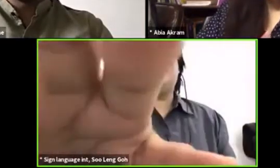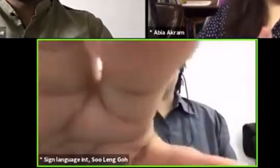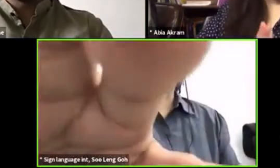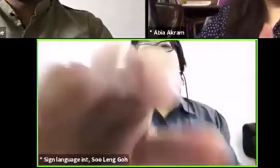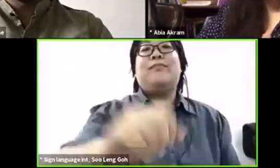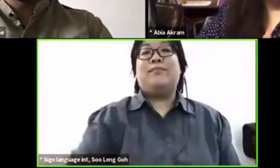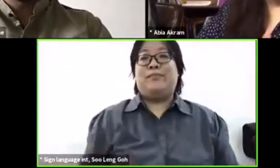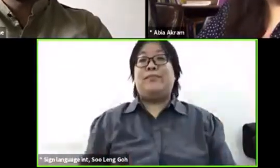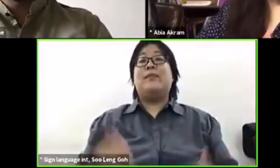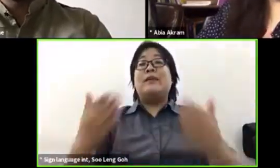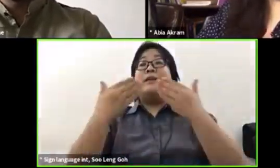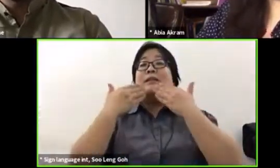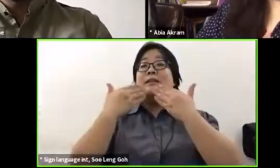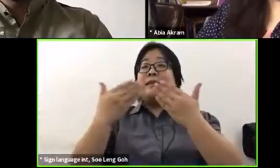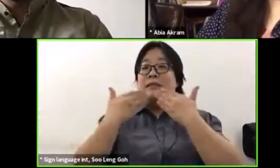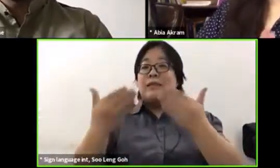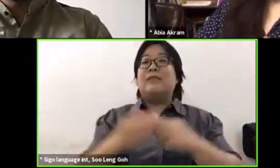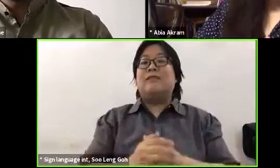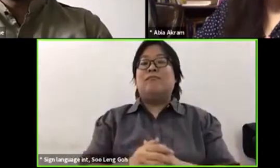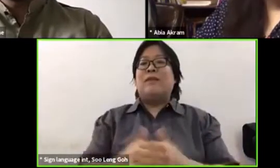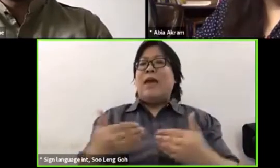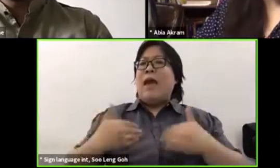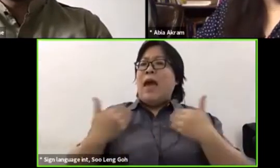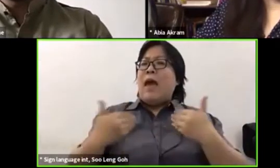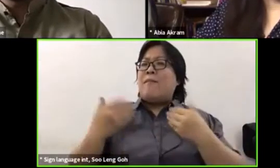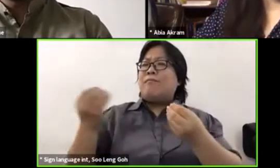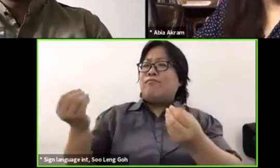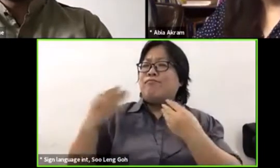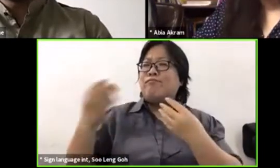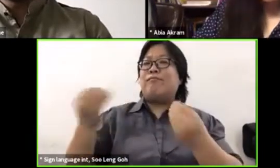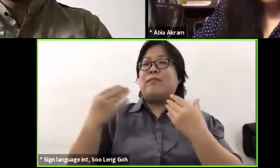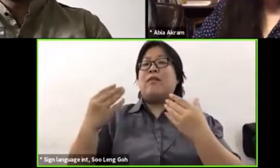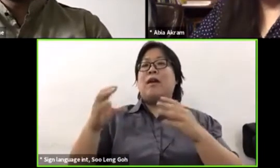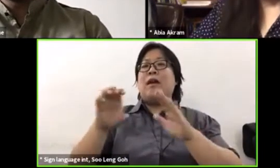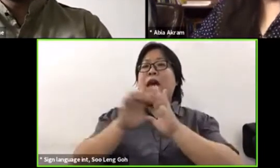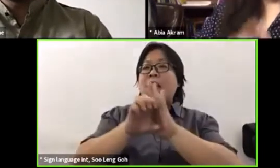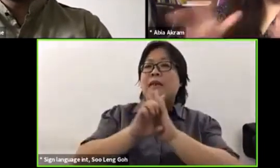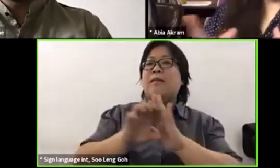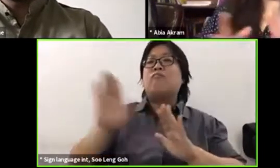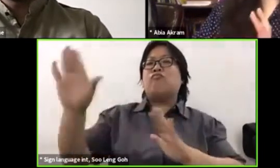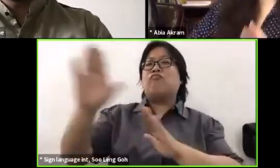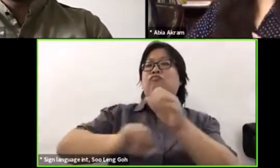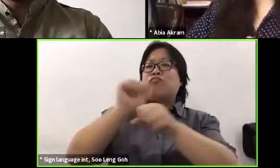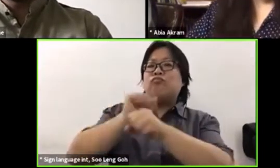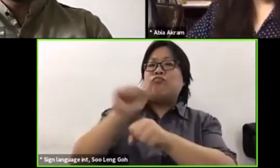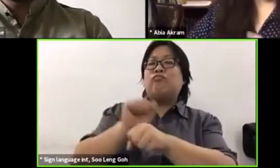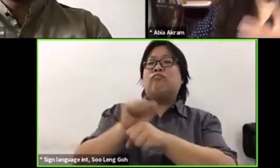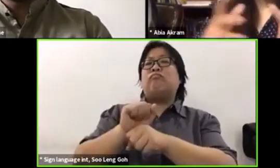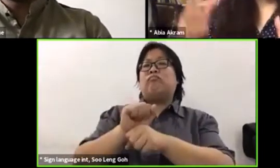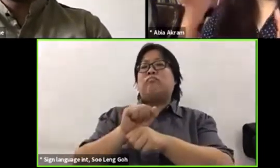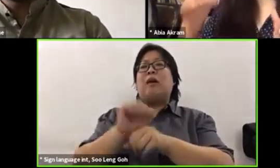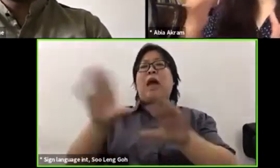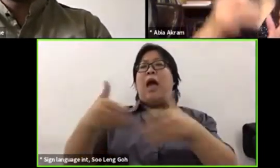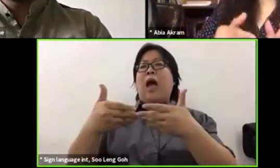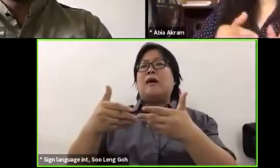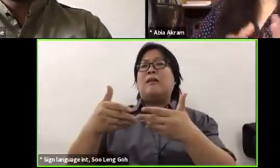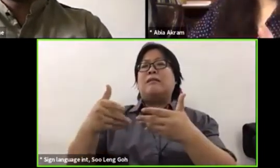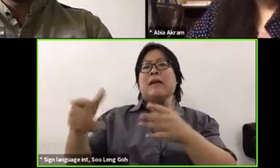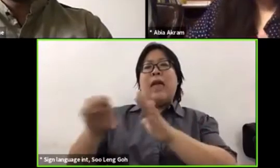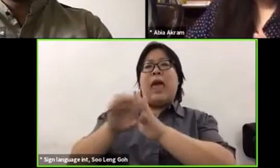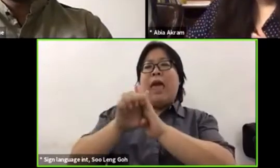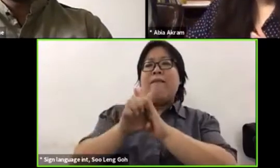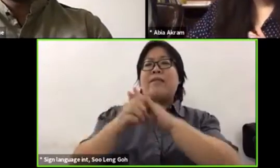Setareki-san, it is really great to hear the examples you have shared of your work on the field level and how the